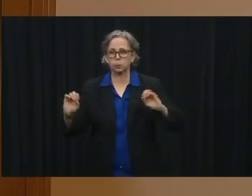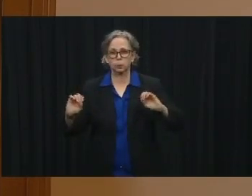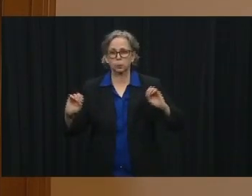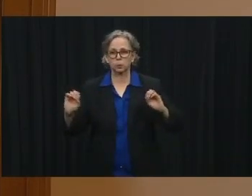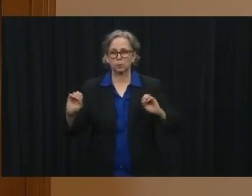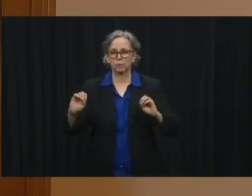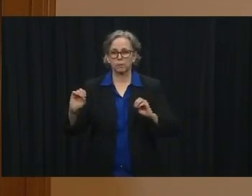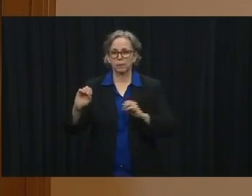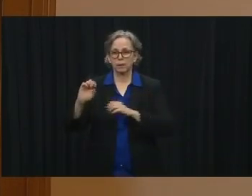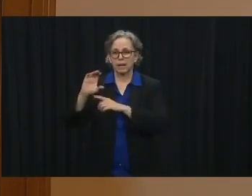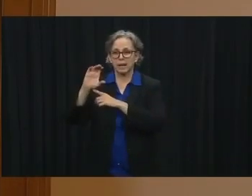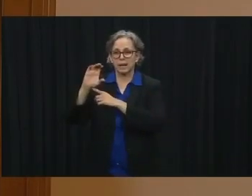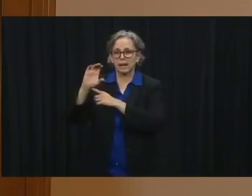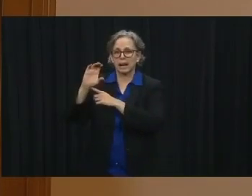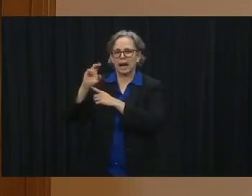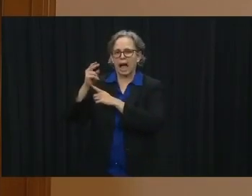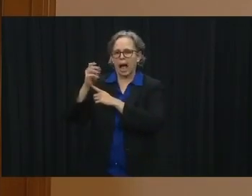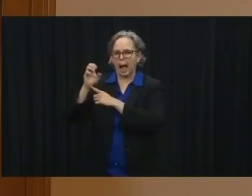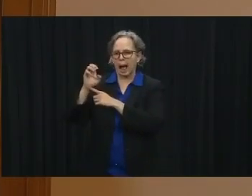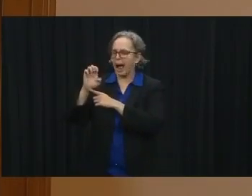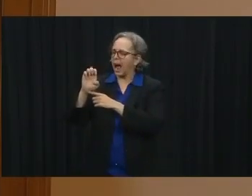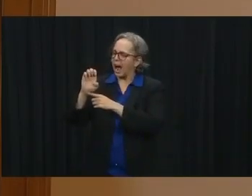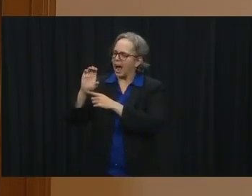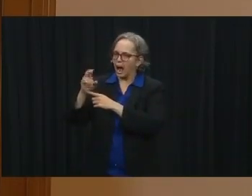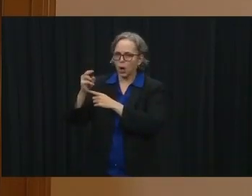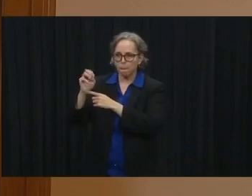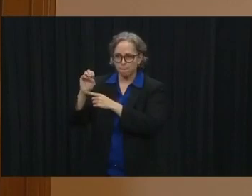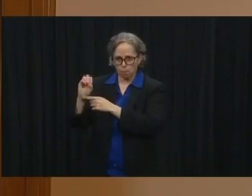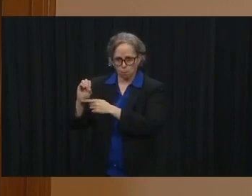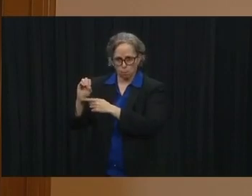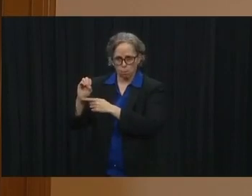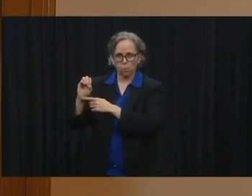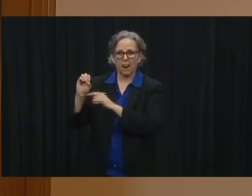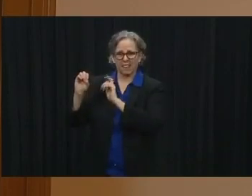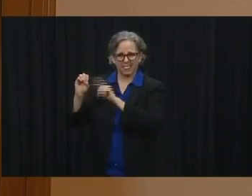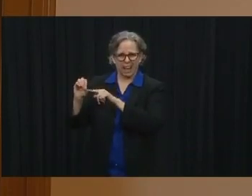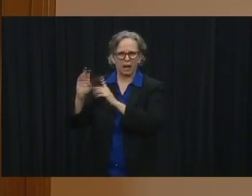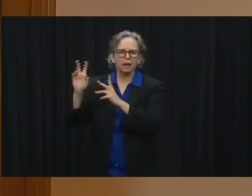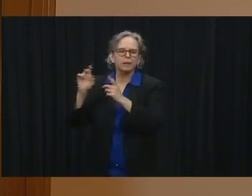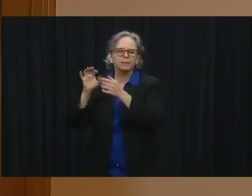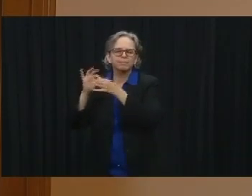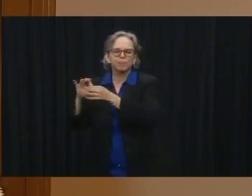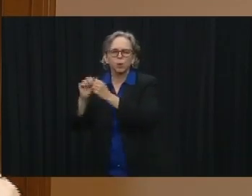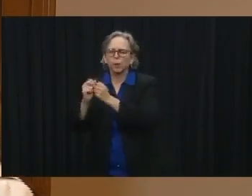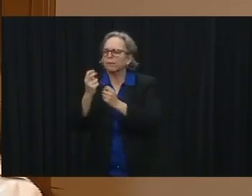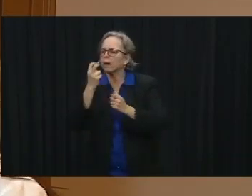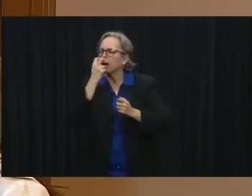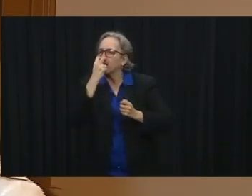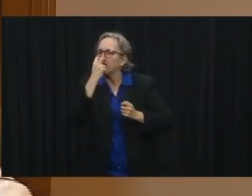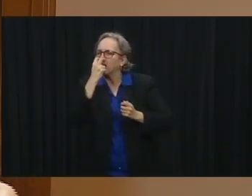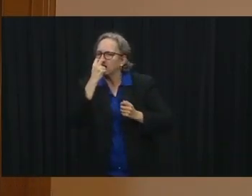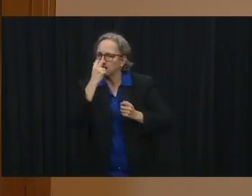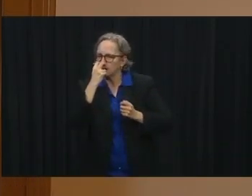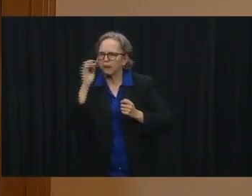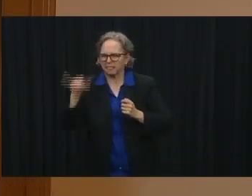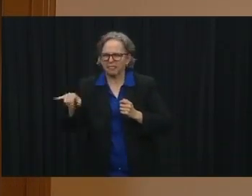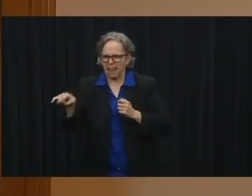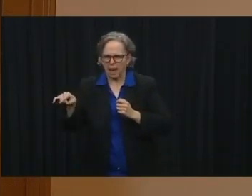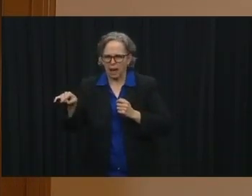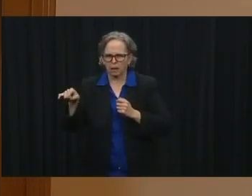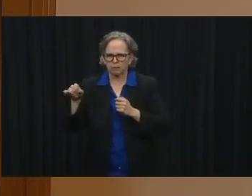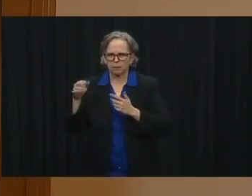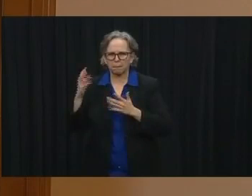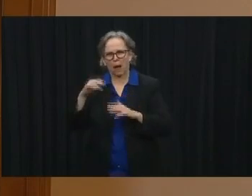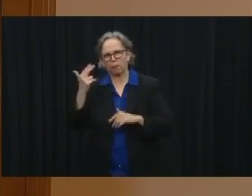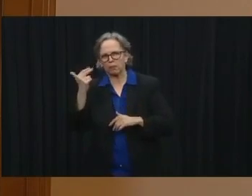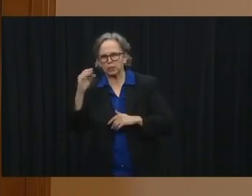very, very sick, our sickest people, ECMO it's called. We're only using about 13% of that right now. We have